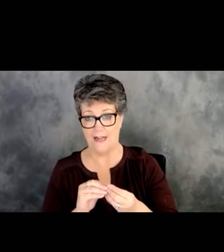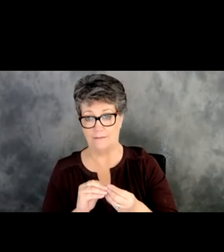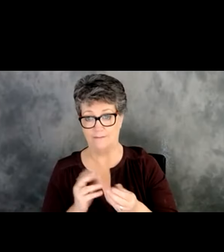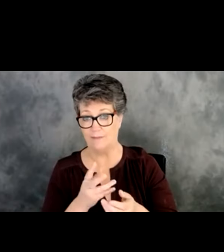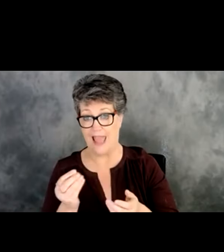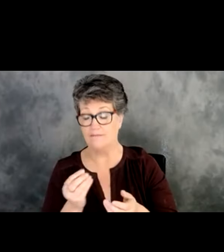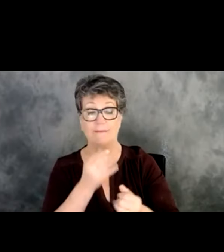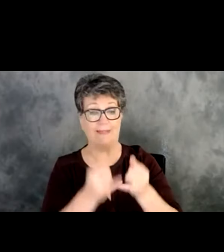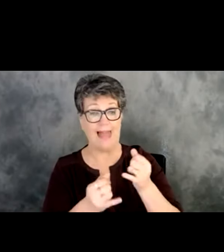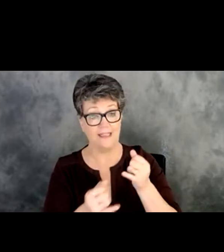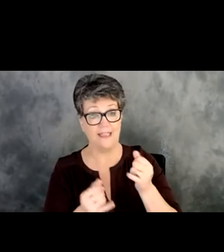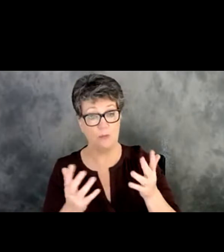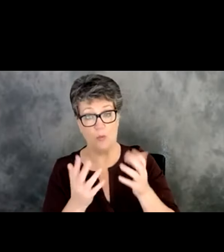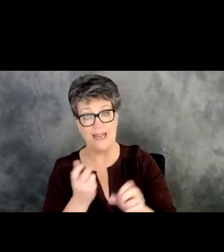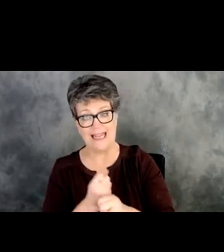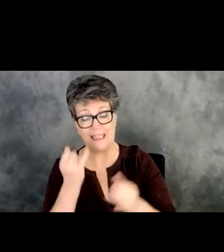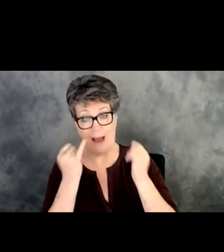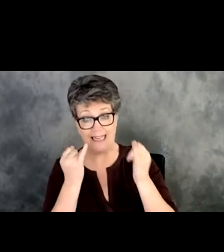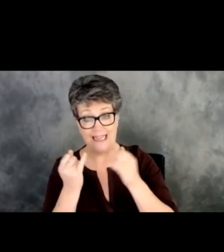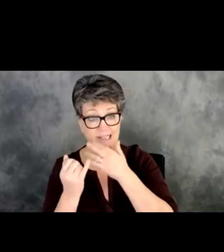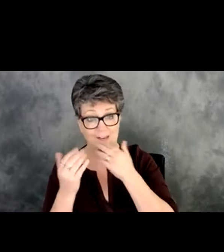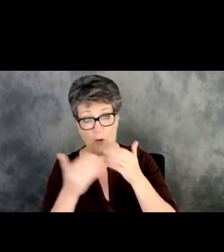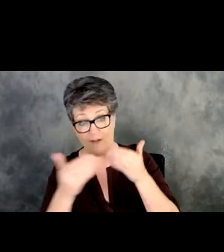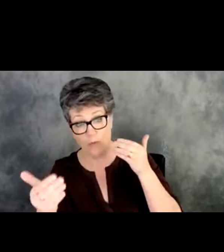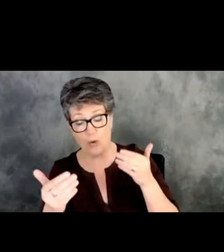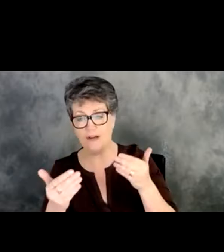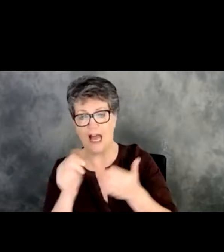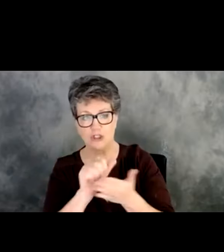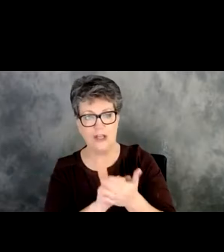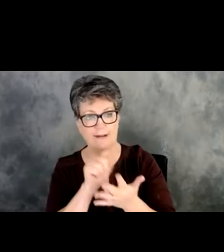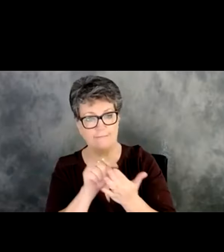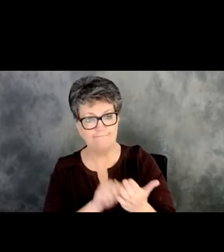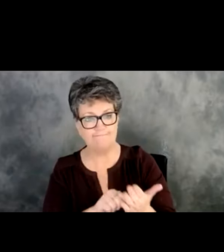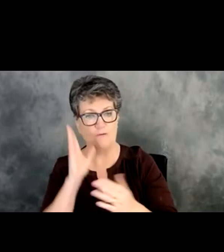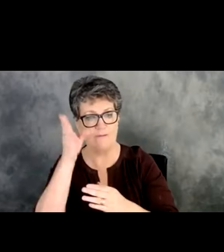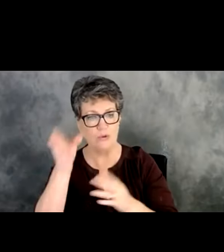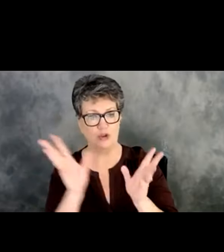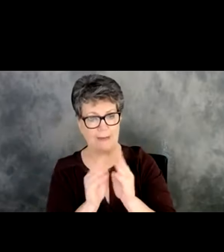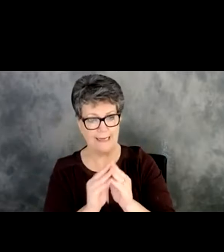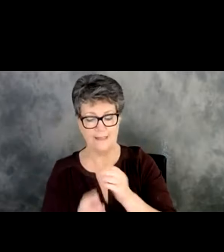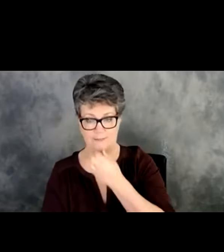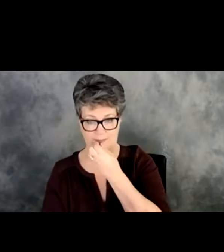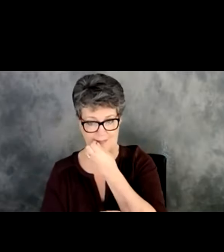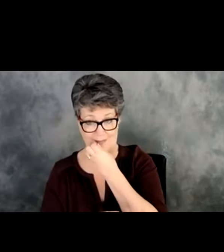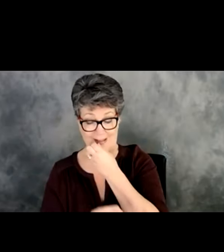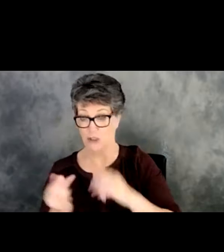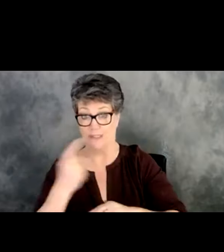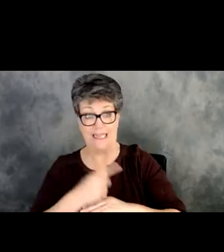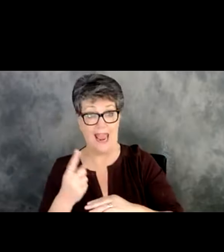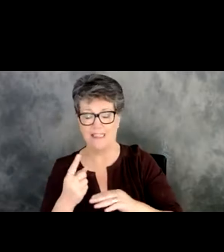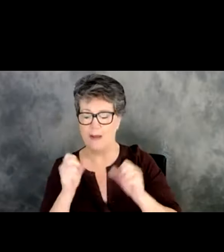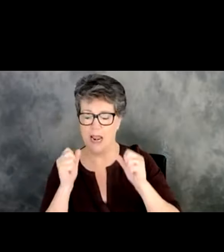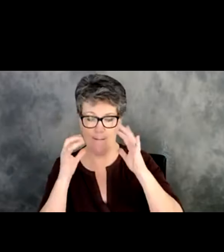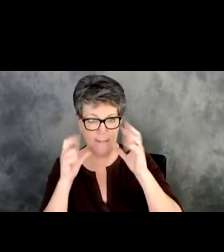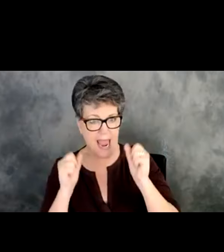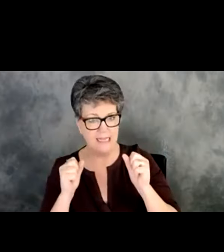And lastly, we want to get some ideas perhaps for thinking about agenda items for future meetings. So today has been amazing.